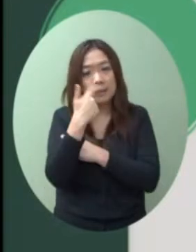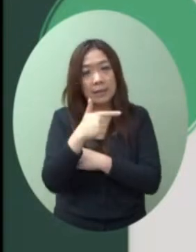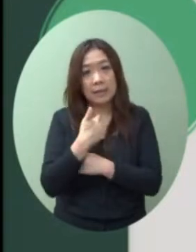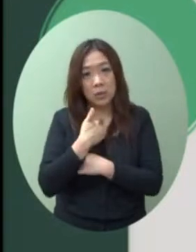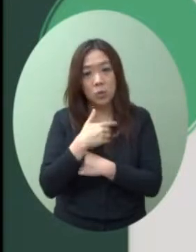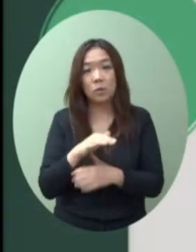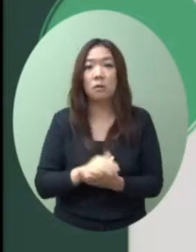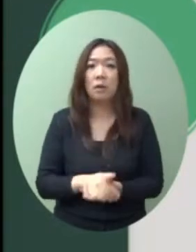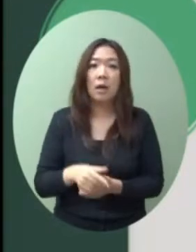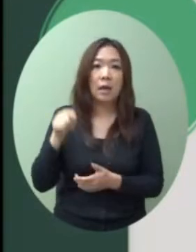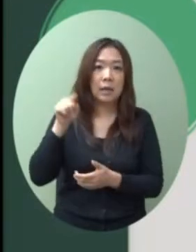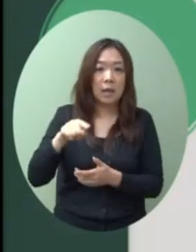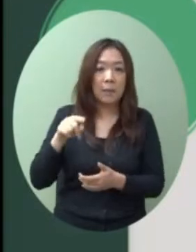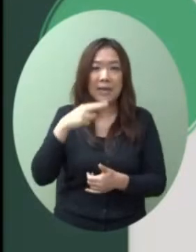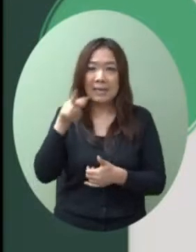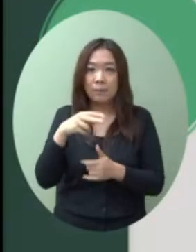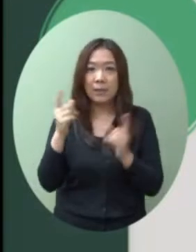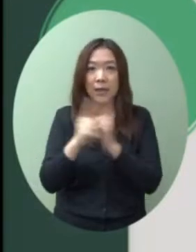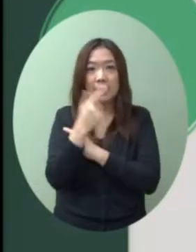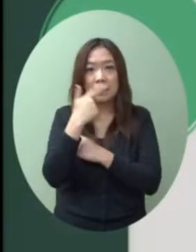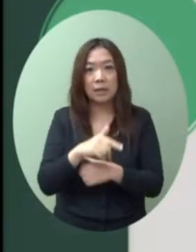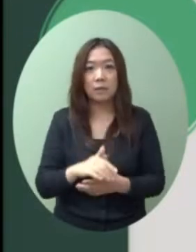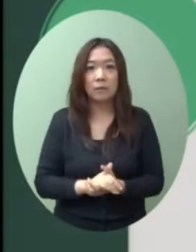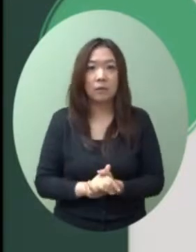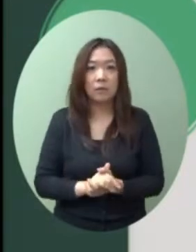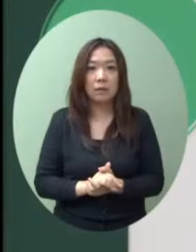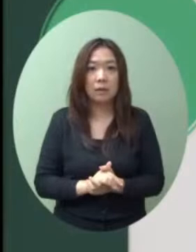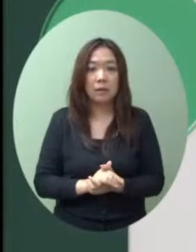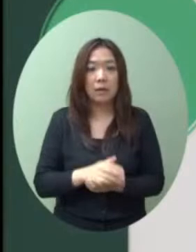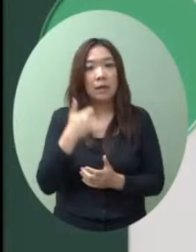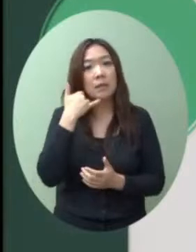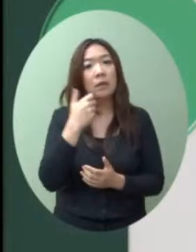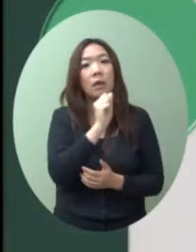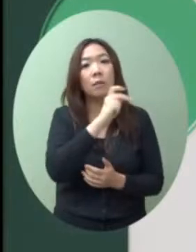The latest version should be 3.4.0.